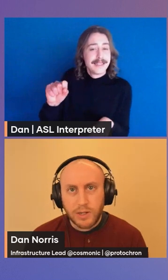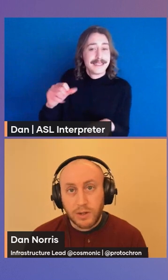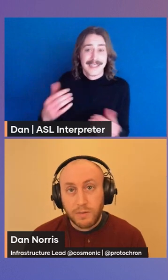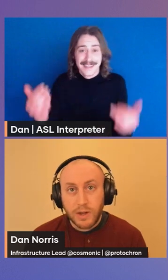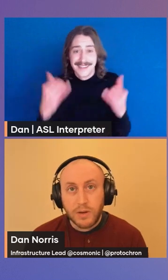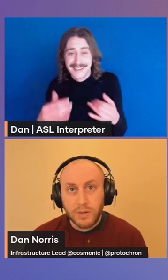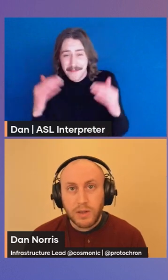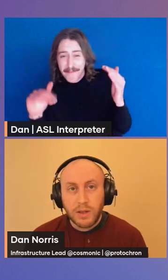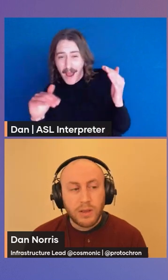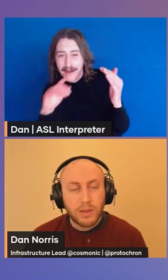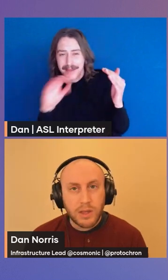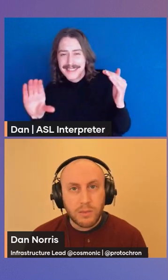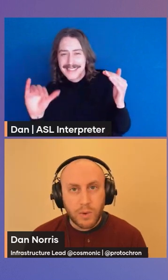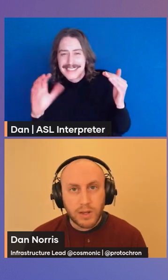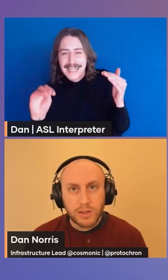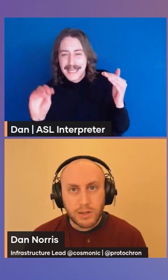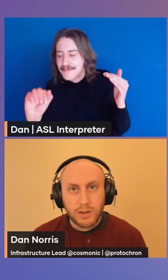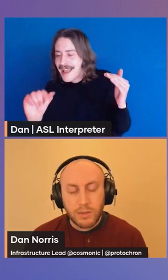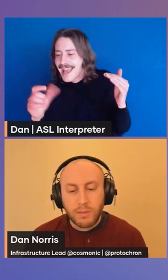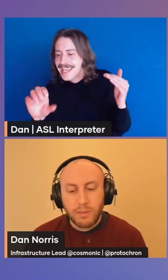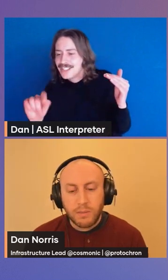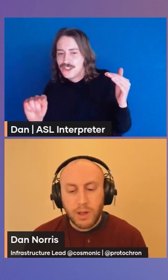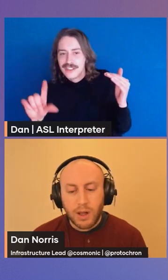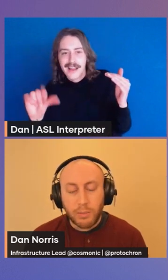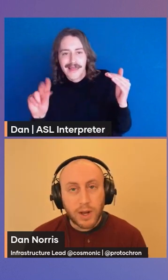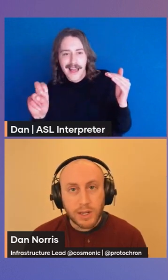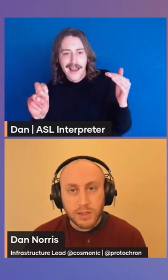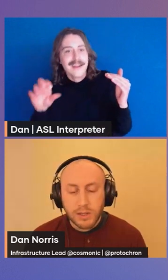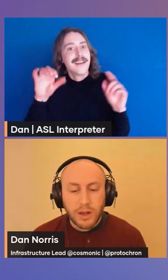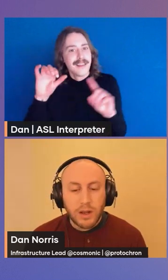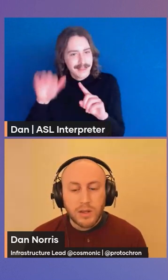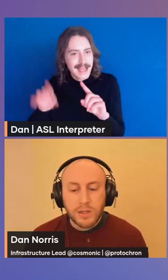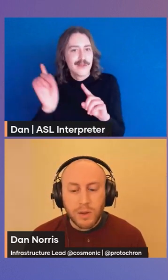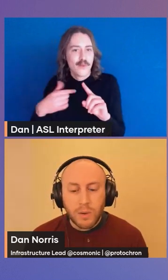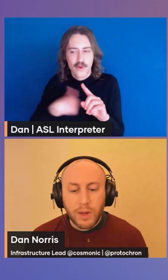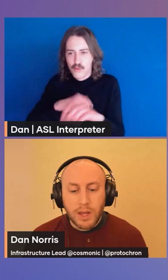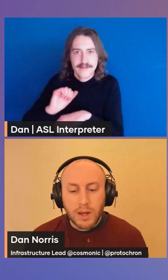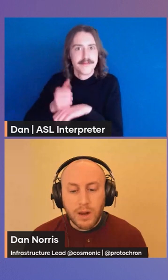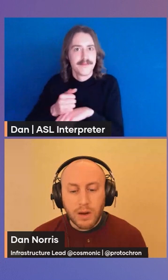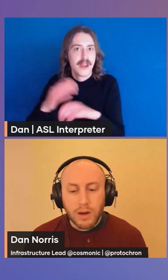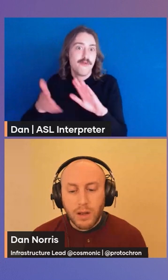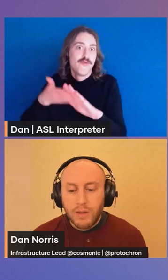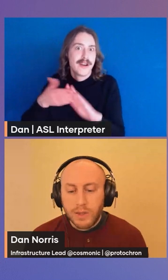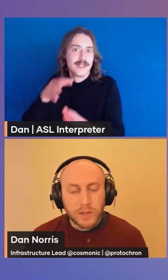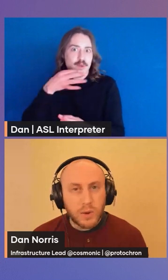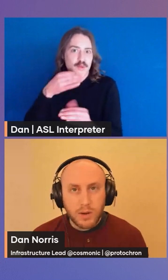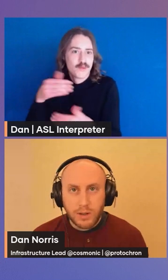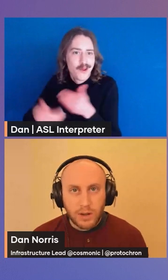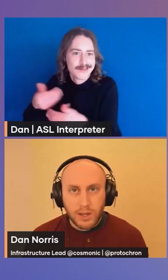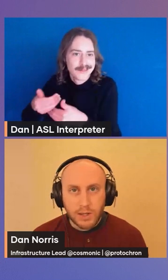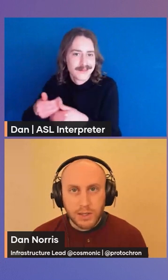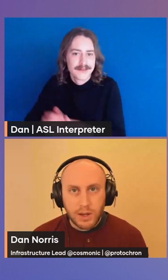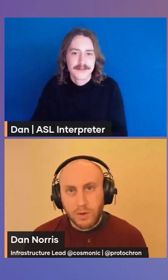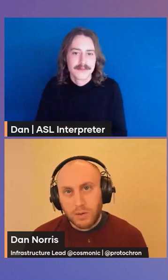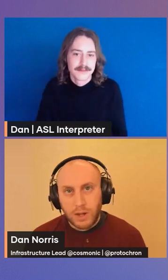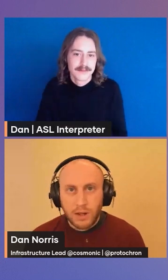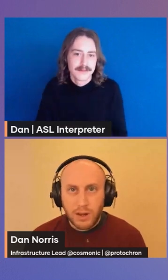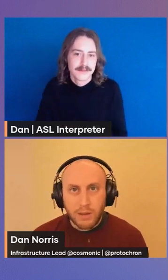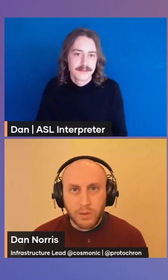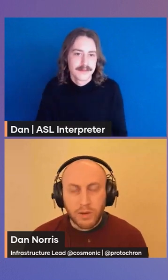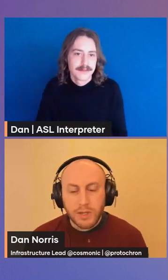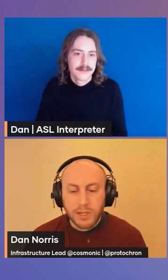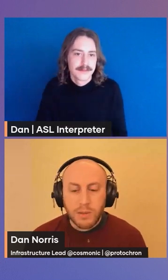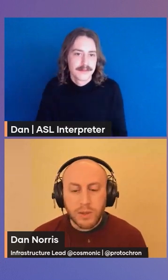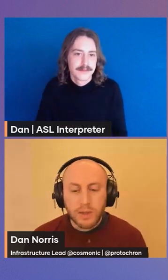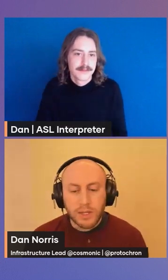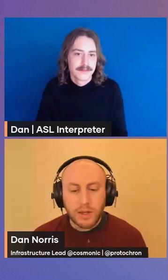actually configure the running Cilium process. So in here, this is where you declare things like you're enabling